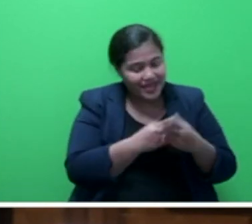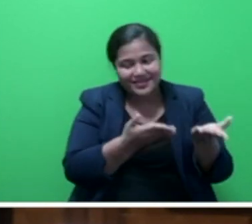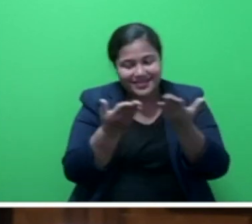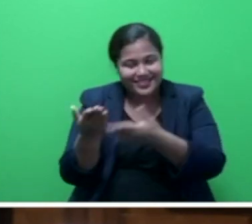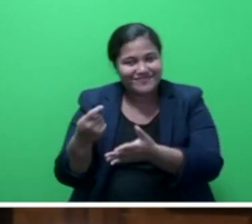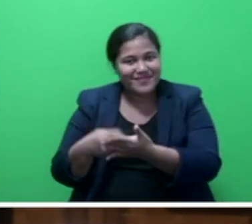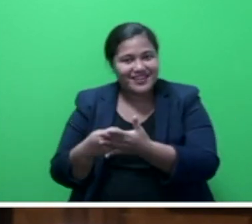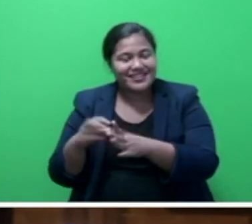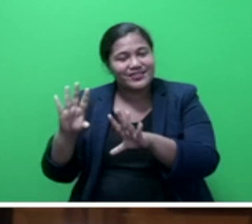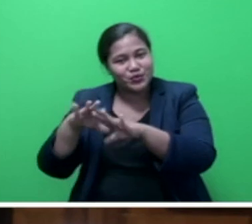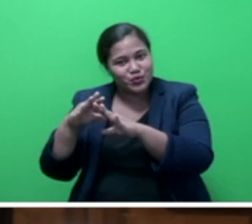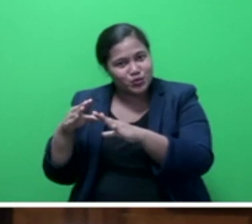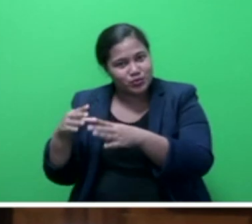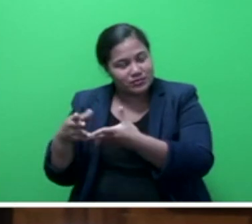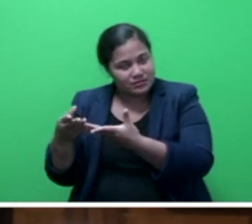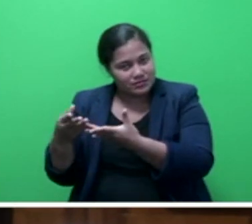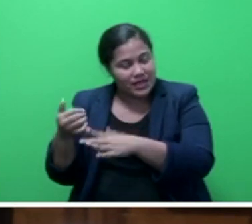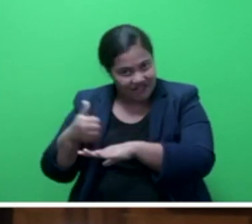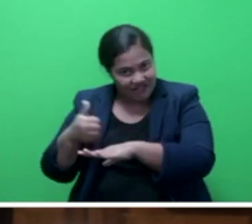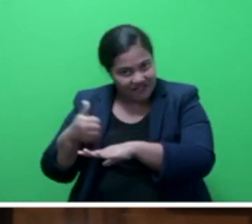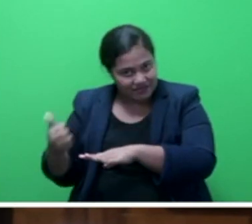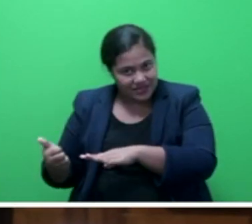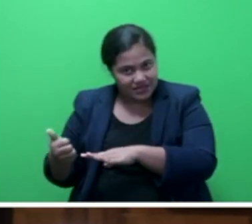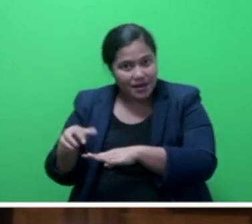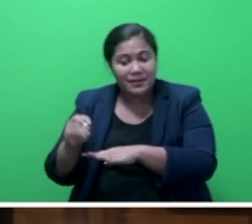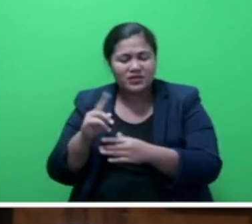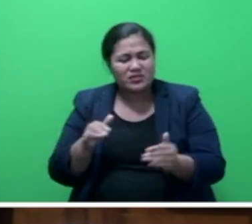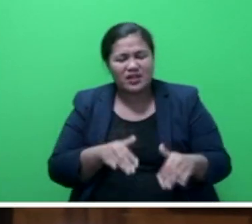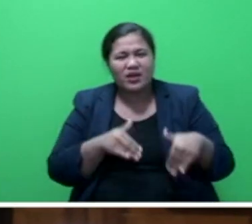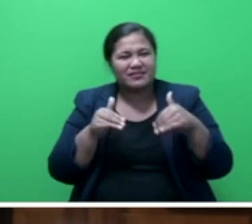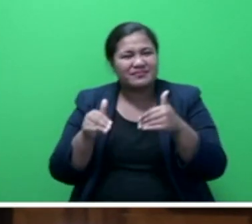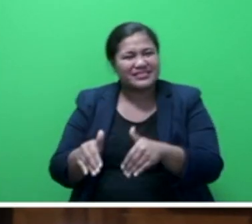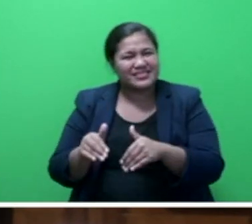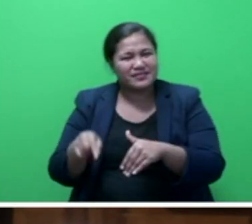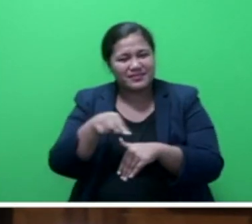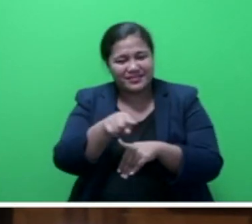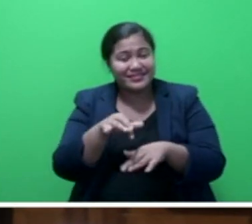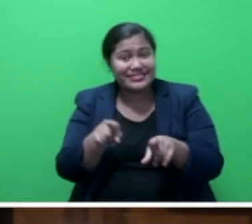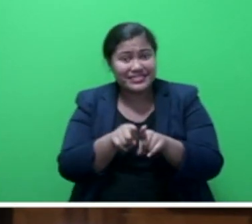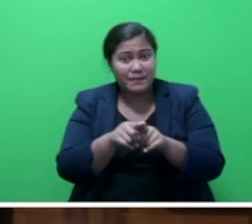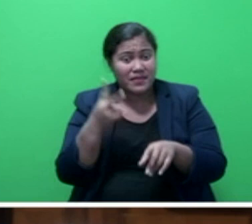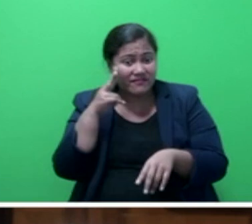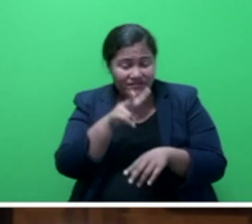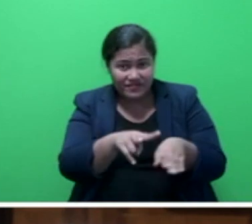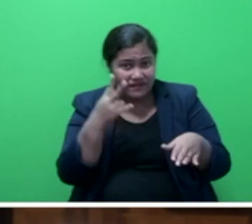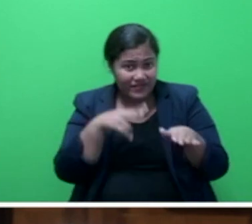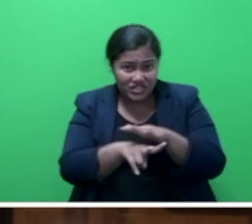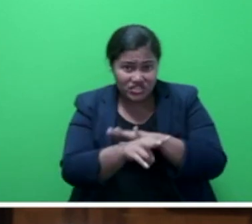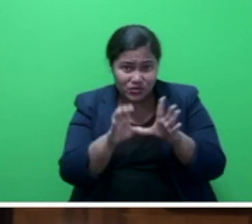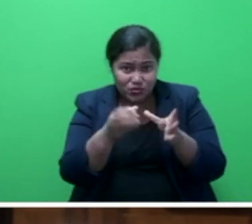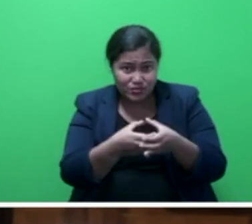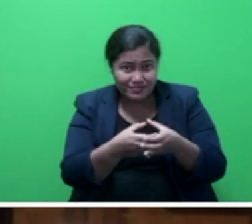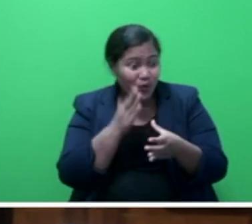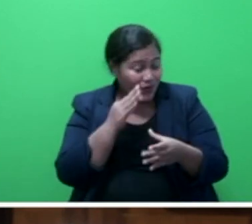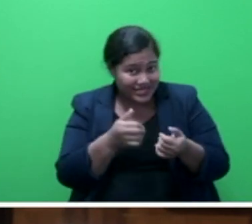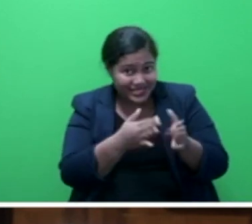sector. IFC does participate in equity participation. So, for example, the Vision Group, when it was listed,